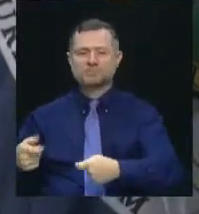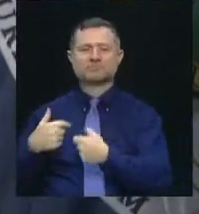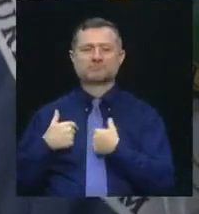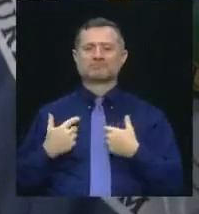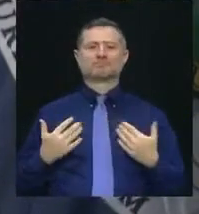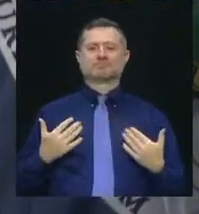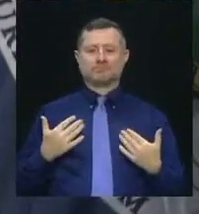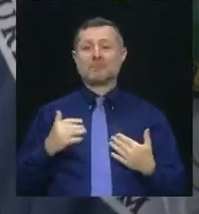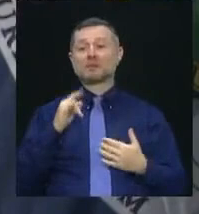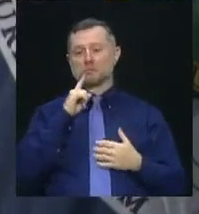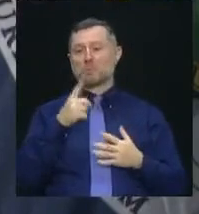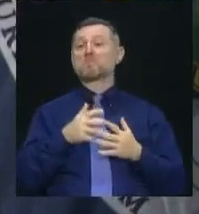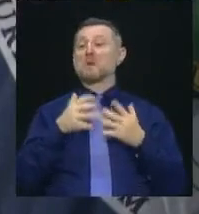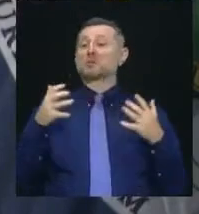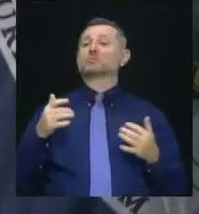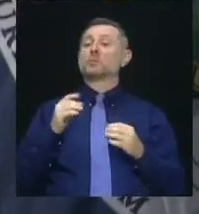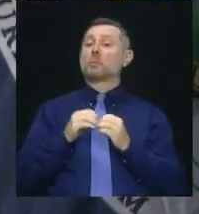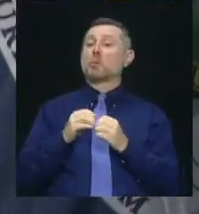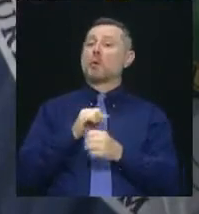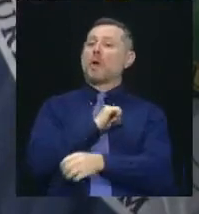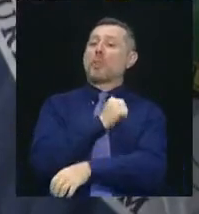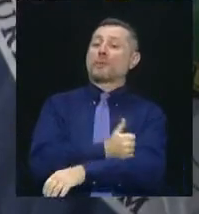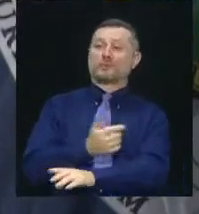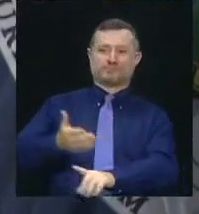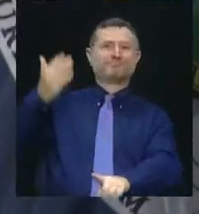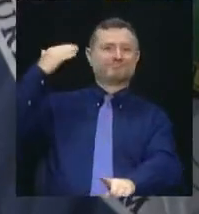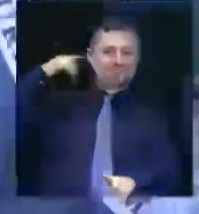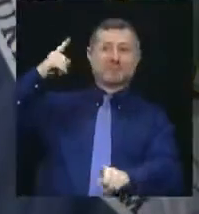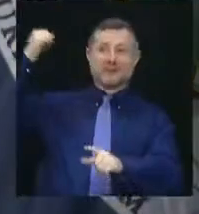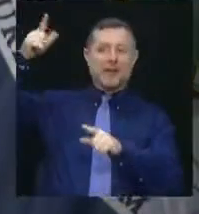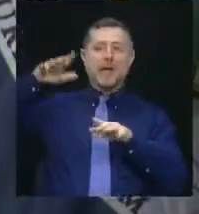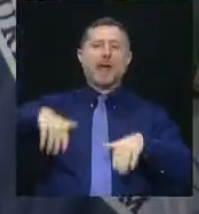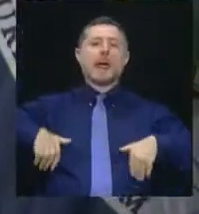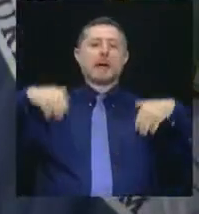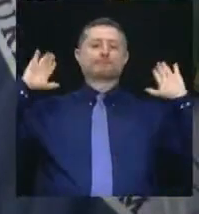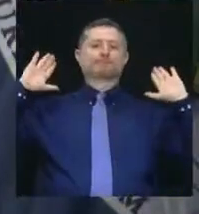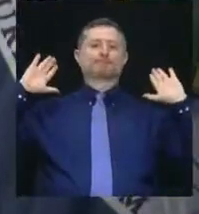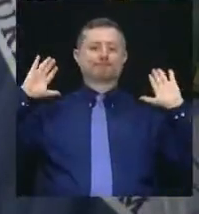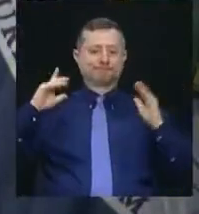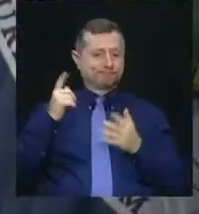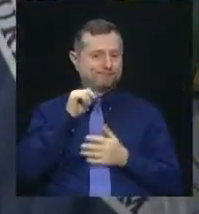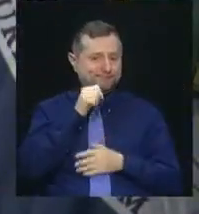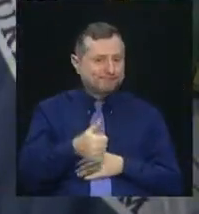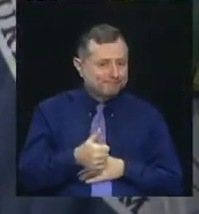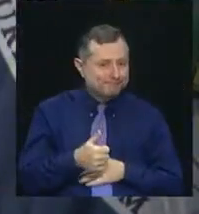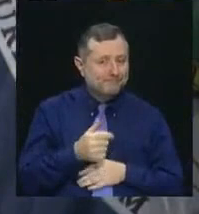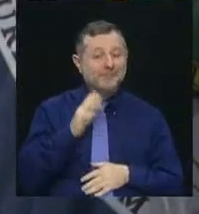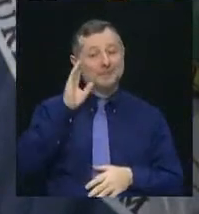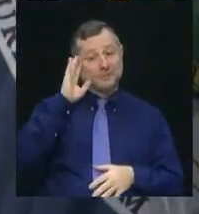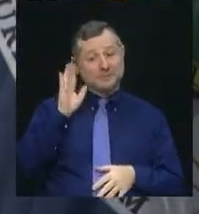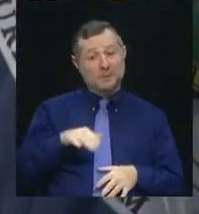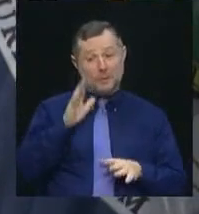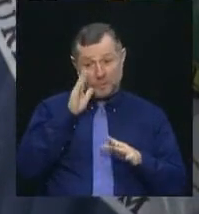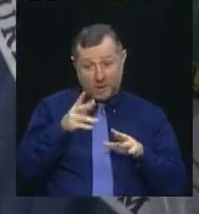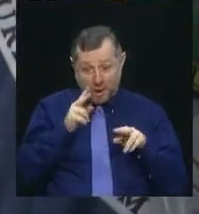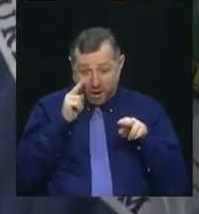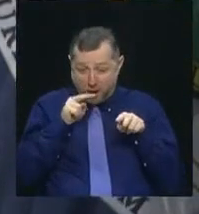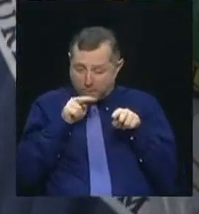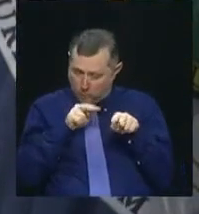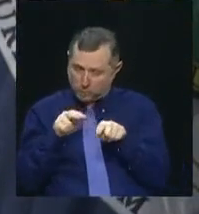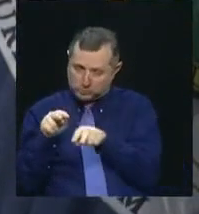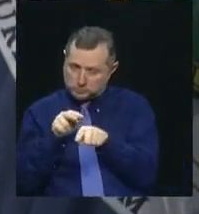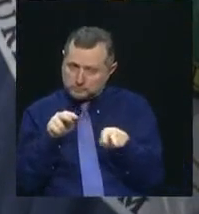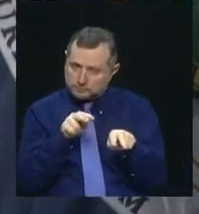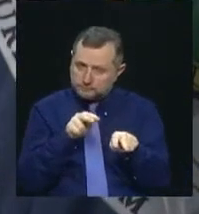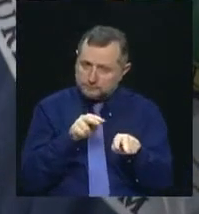much more expansive than they are at this time. That being said, we are going to monitor this closely, and I can assure everyone that